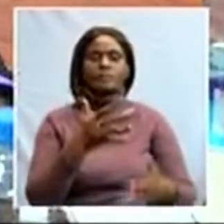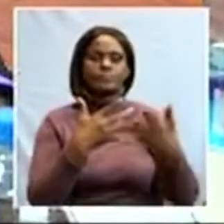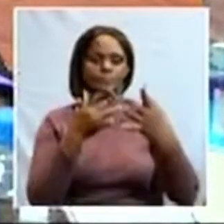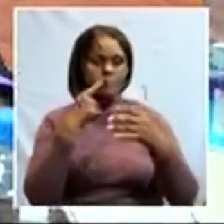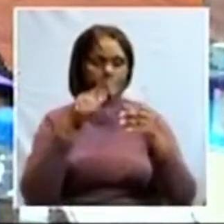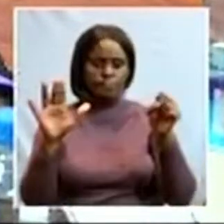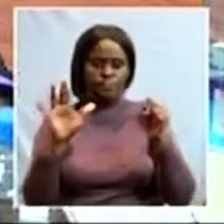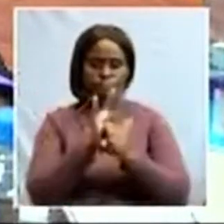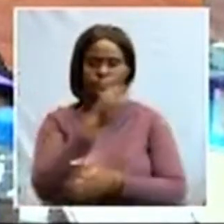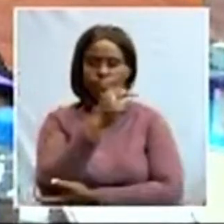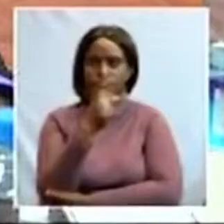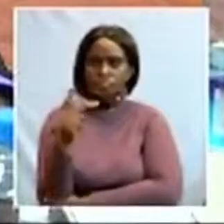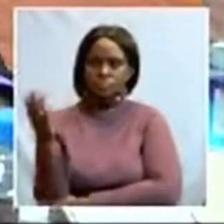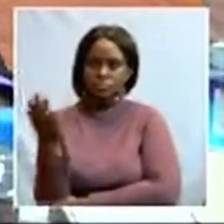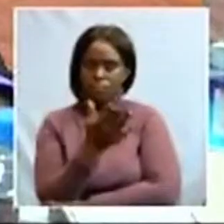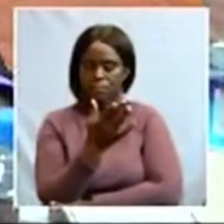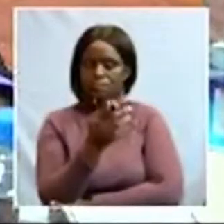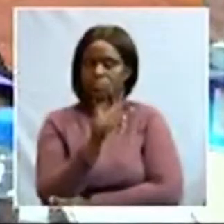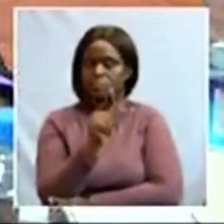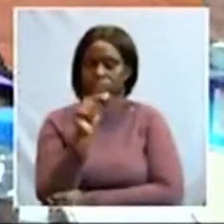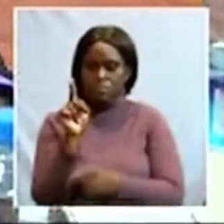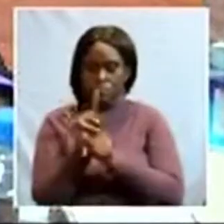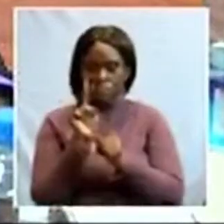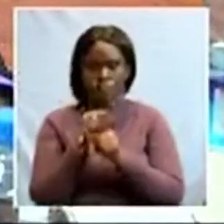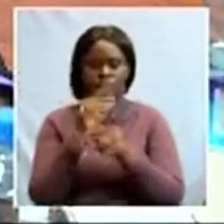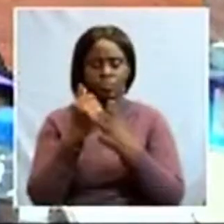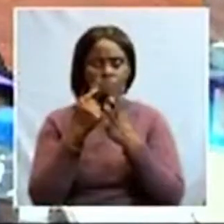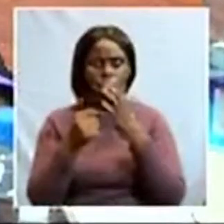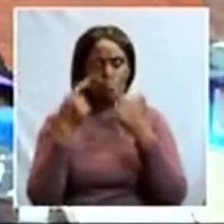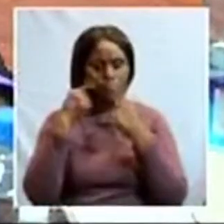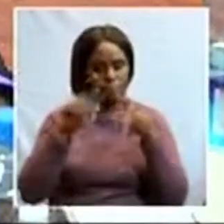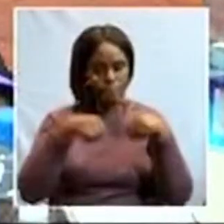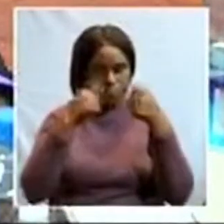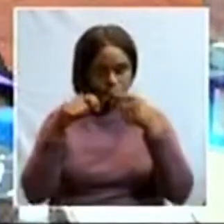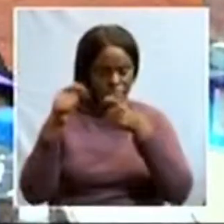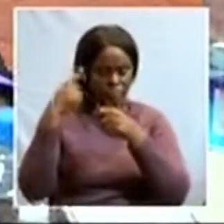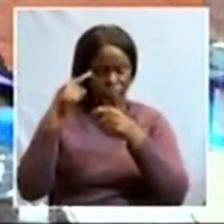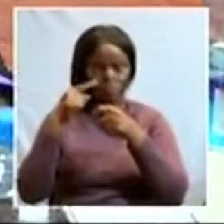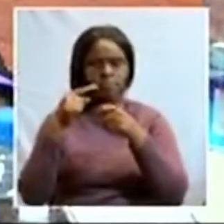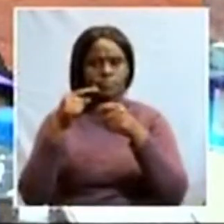the 4 properties, which is a prerequisite for insurance